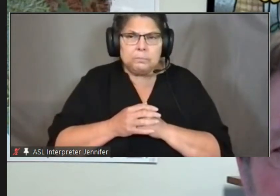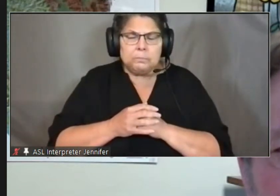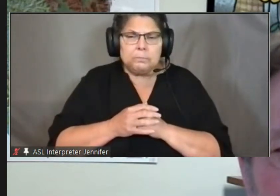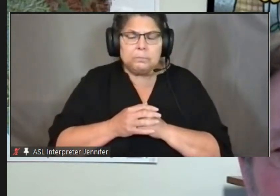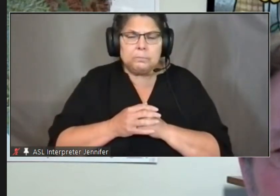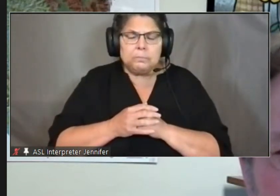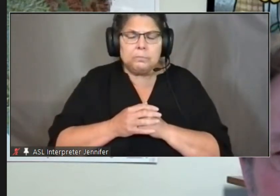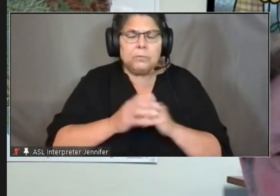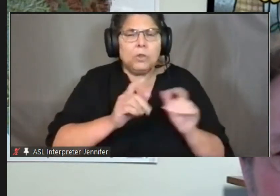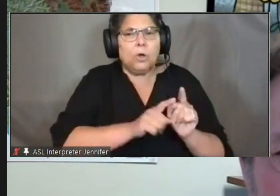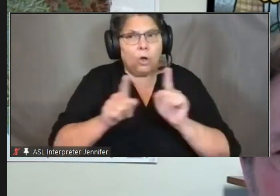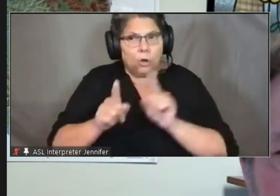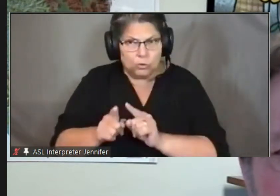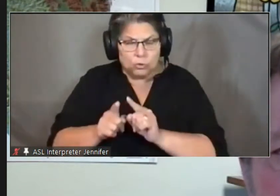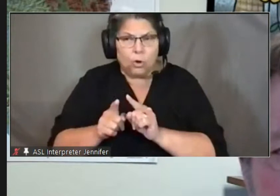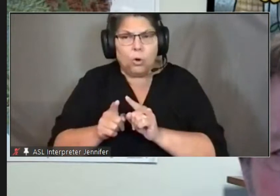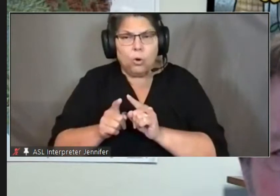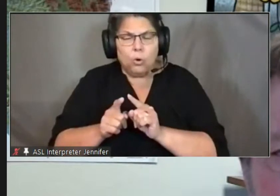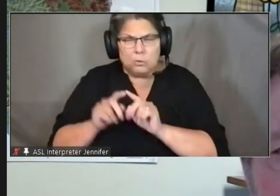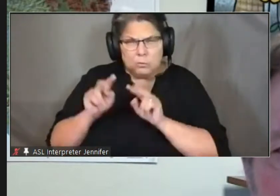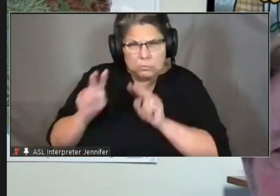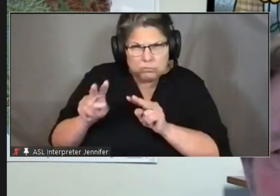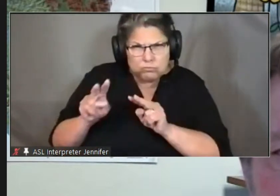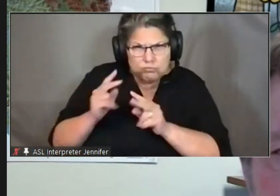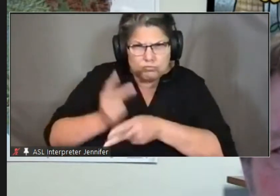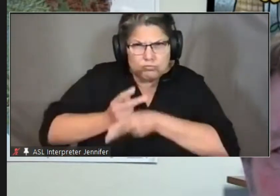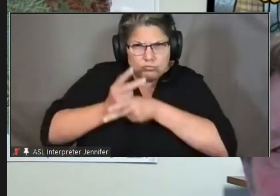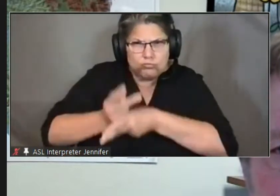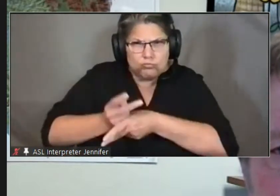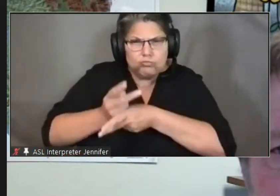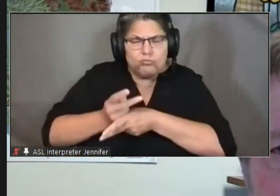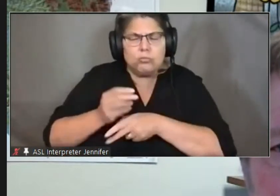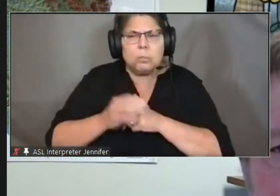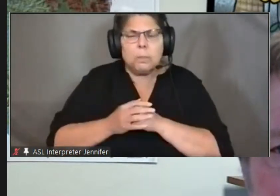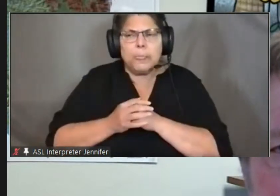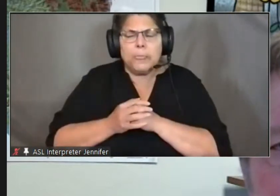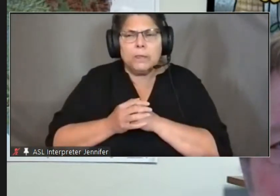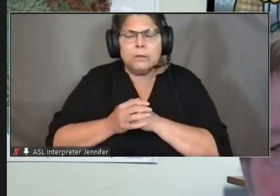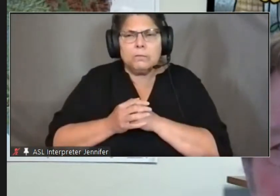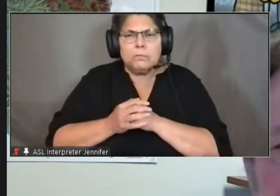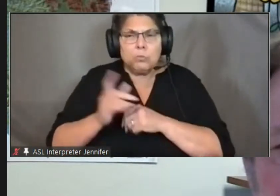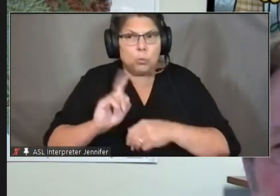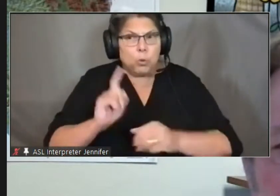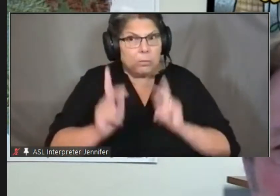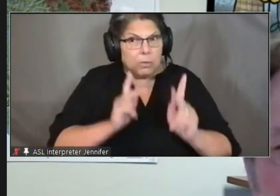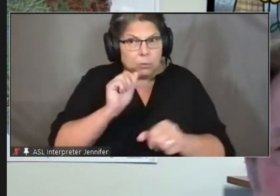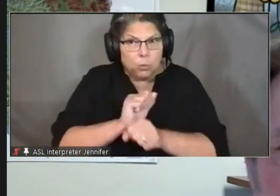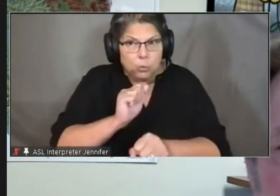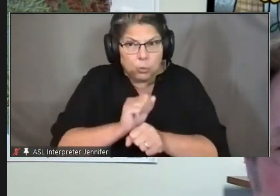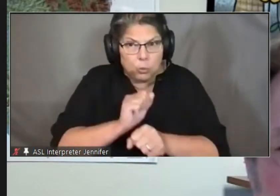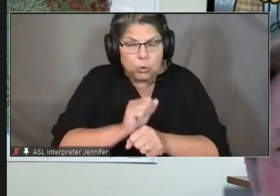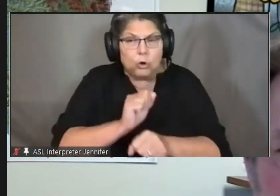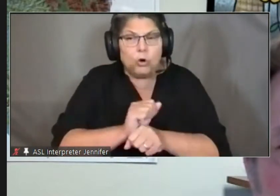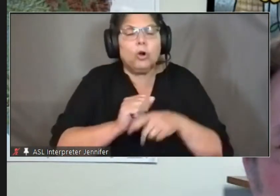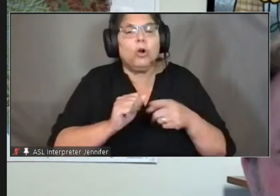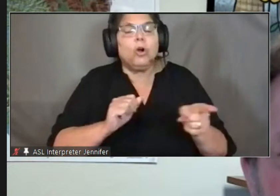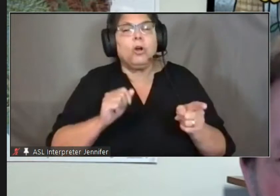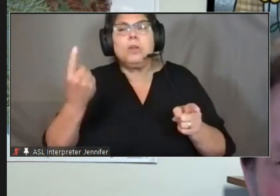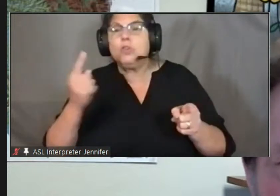We're also watching more closely these high-risk exposures in workplaces even before they become